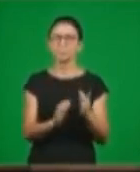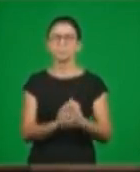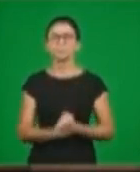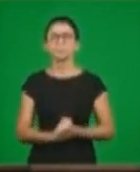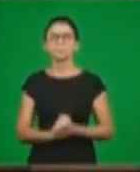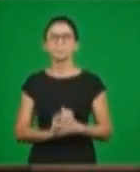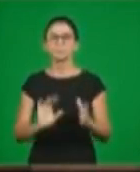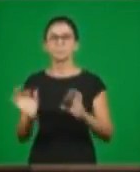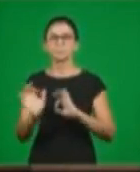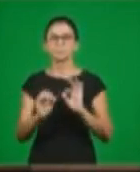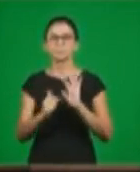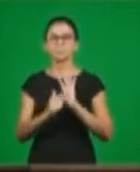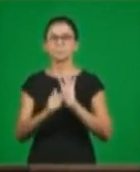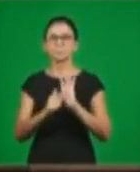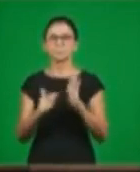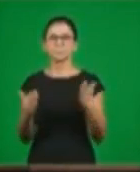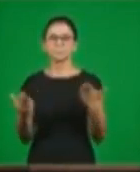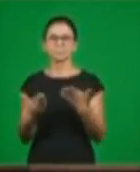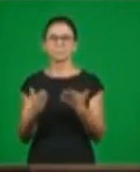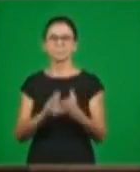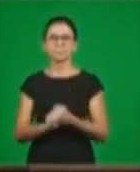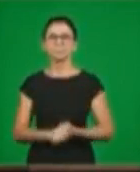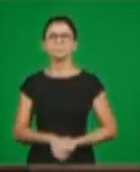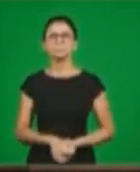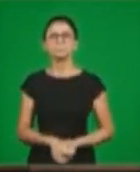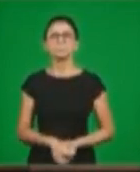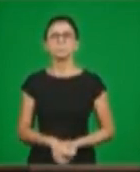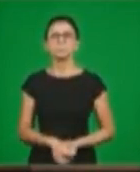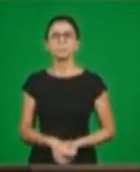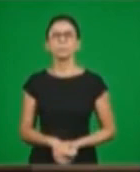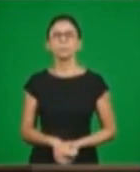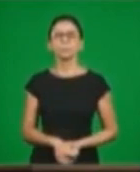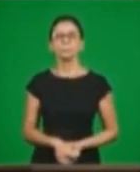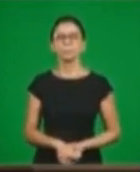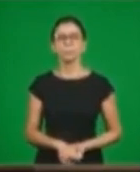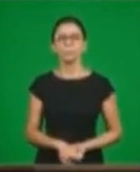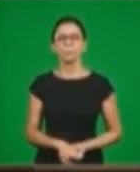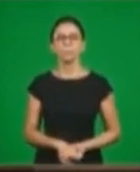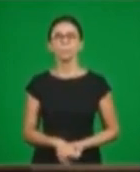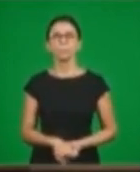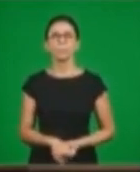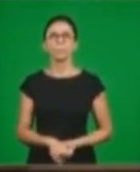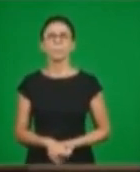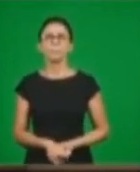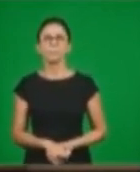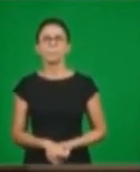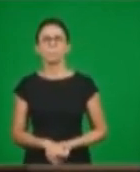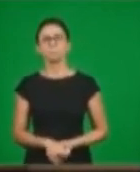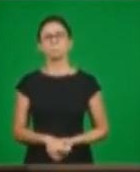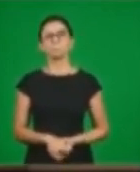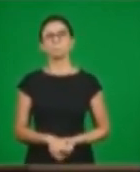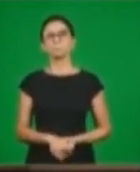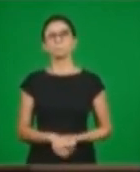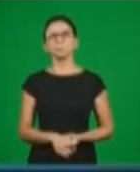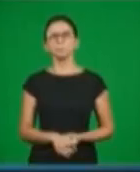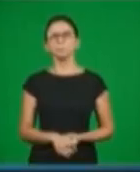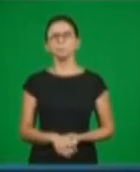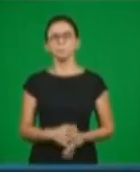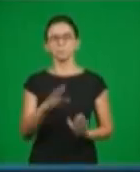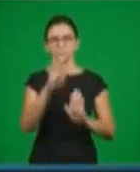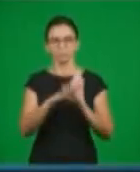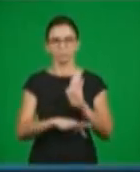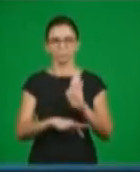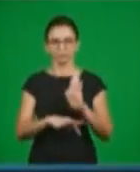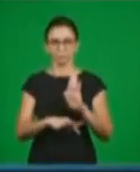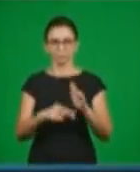Oh, we still have 5 minutes. Oh, we can ask. Alright, so go. Question. Identify in the